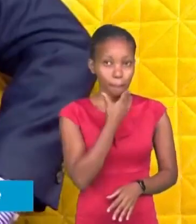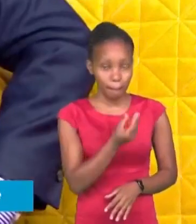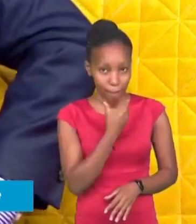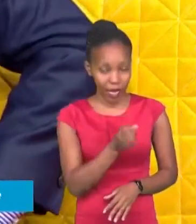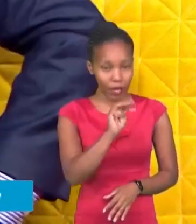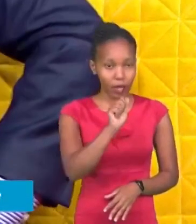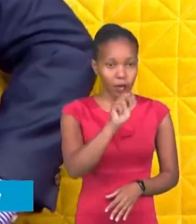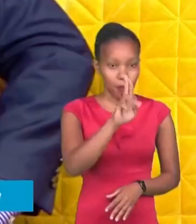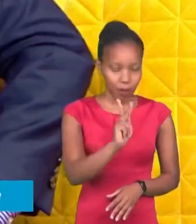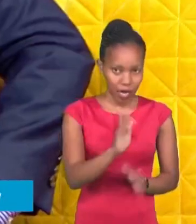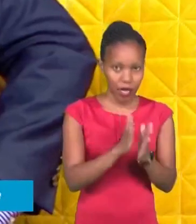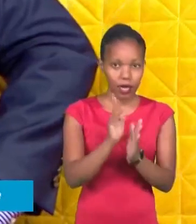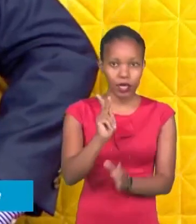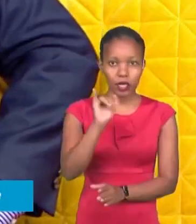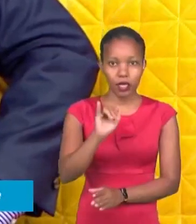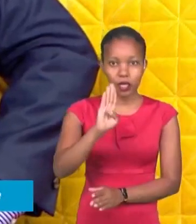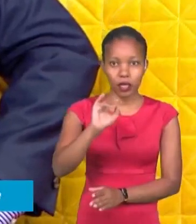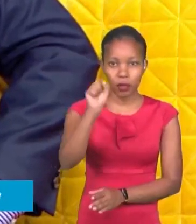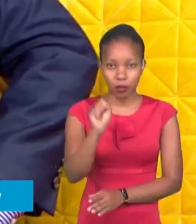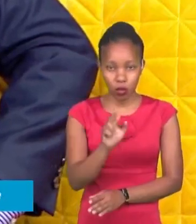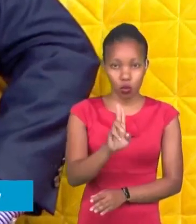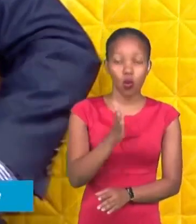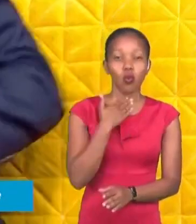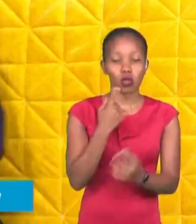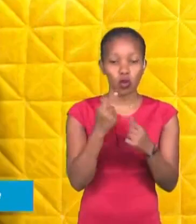Mark Omuga, who are in studio to talk about now this